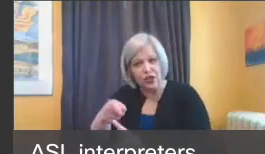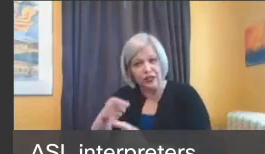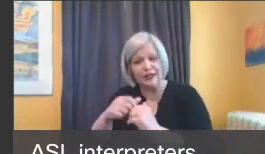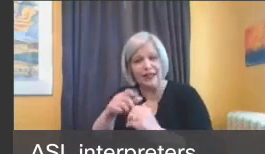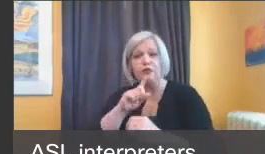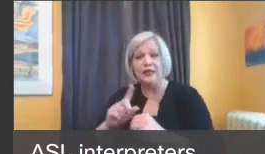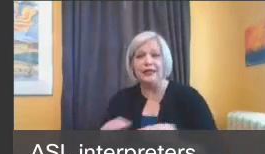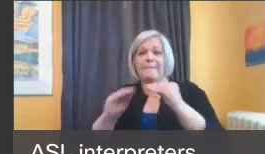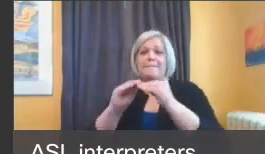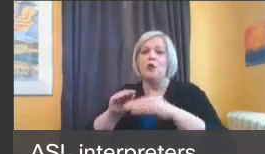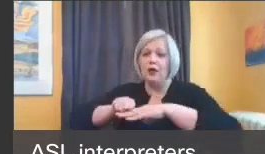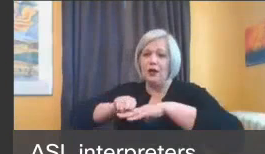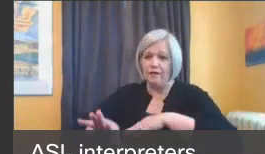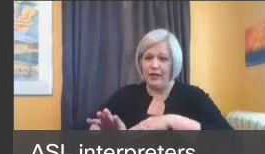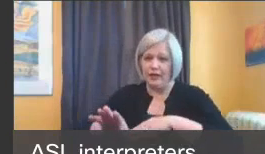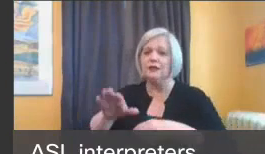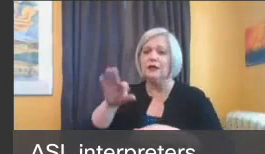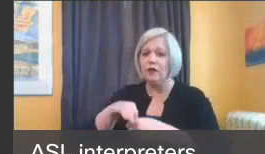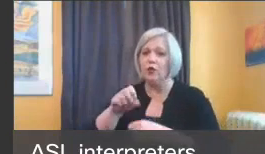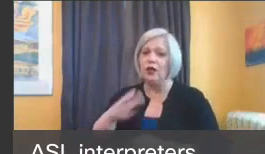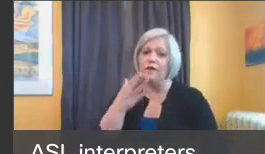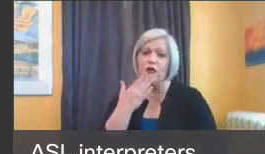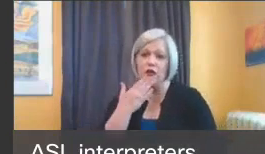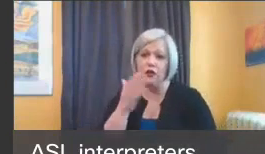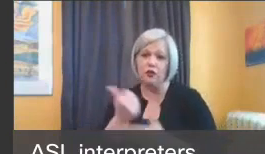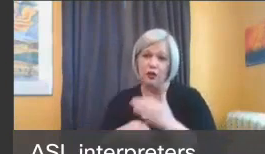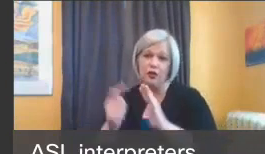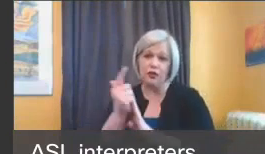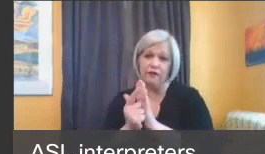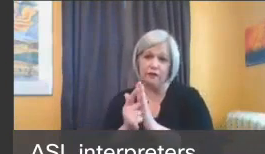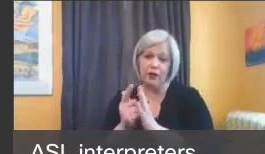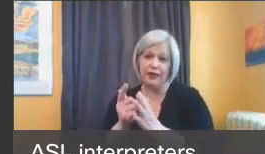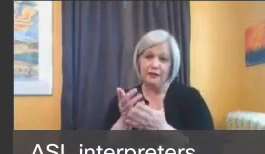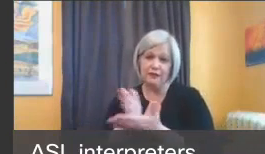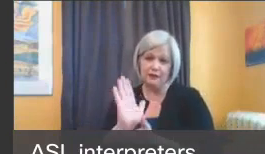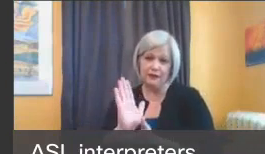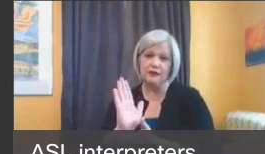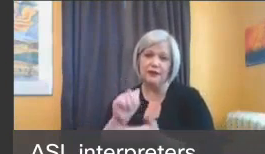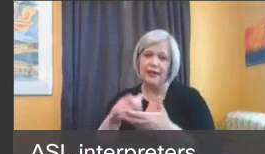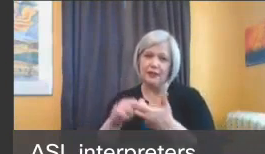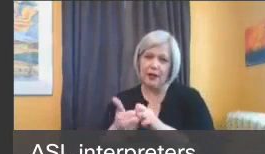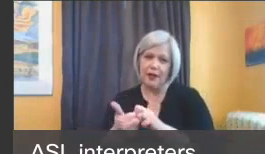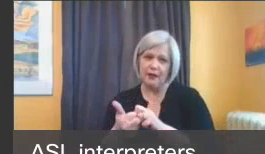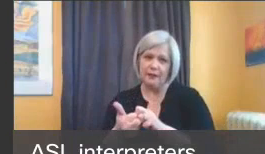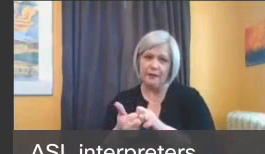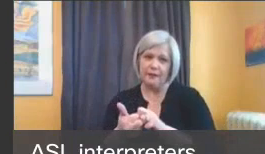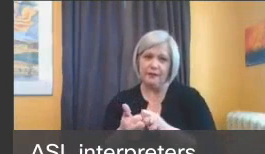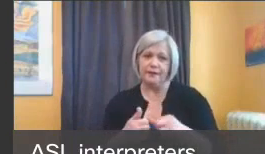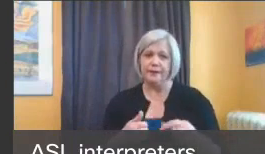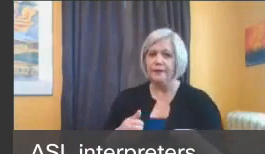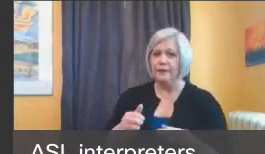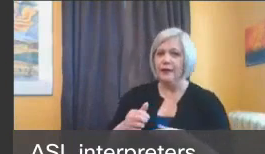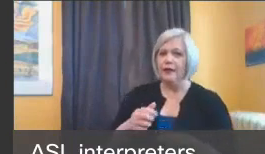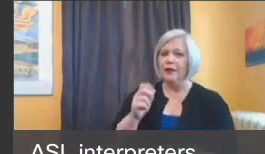disproportionately affects voters of color. And so under the Voting Rights Act, that's problematic. Well, Mr. Mousset, I think I've